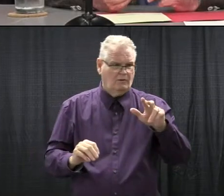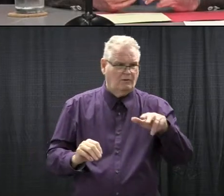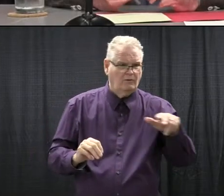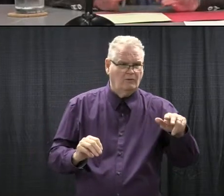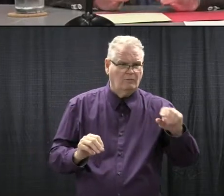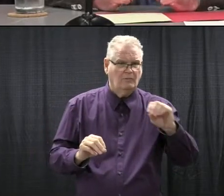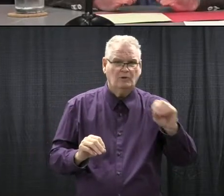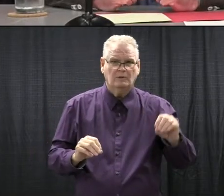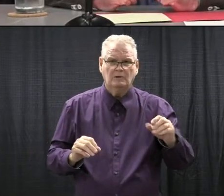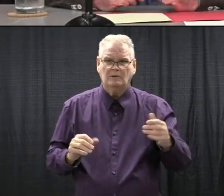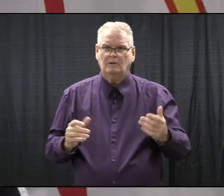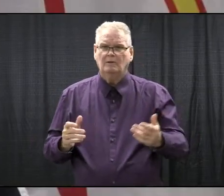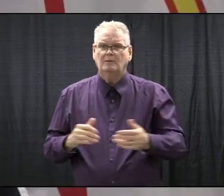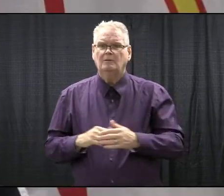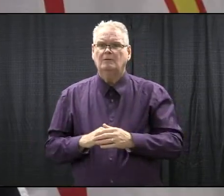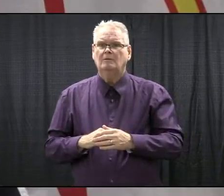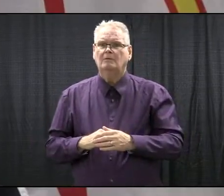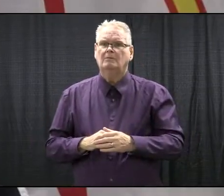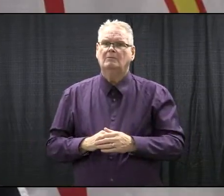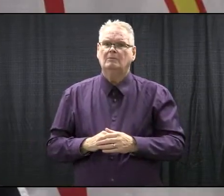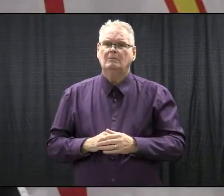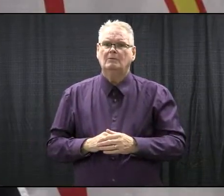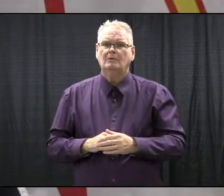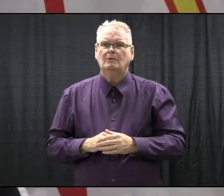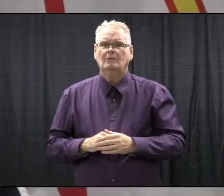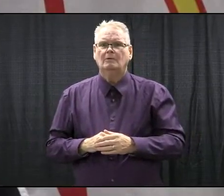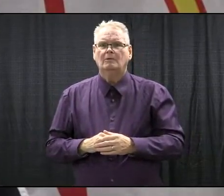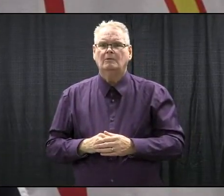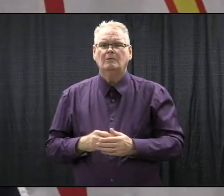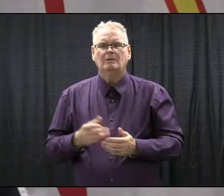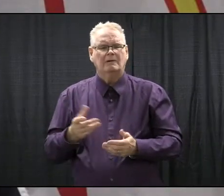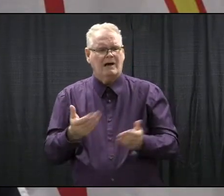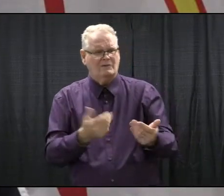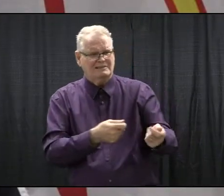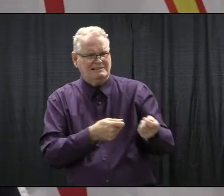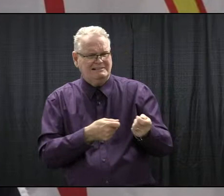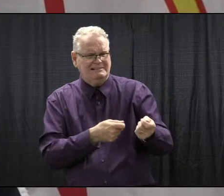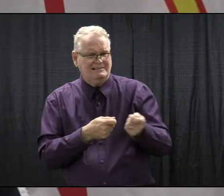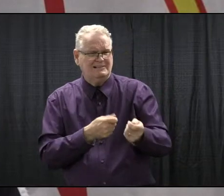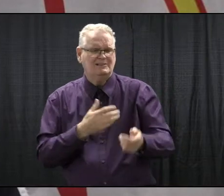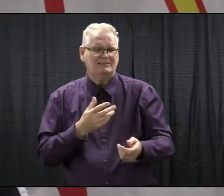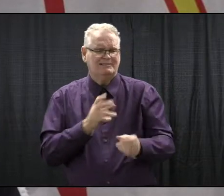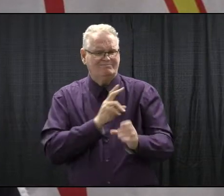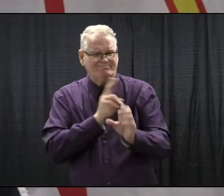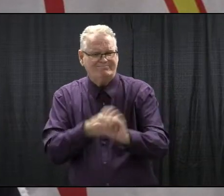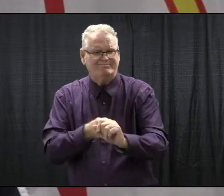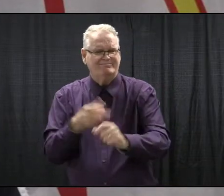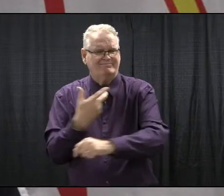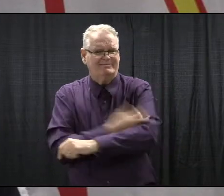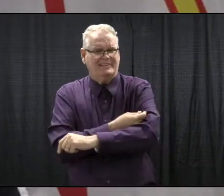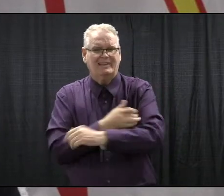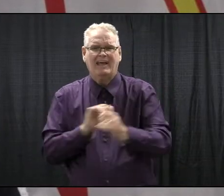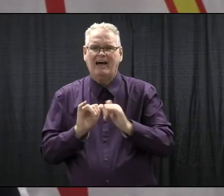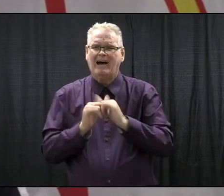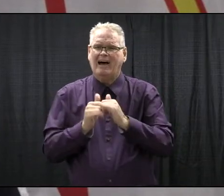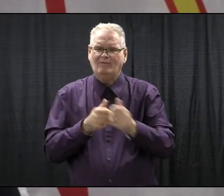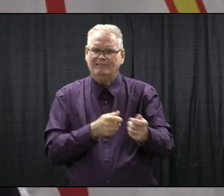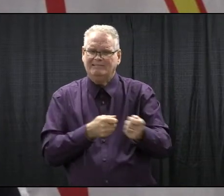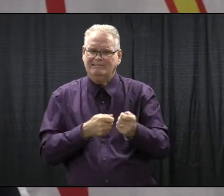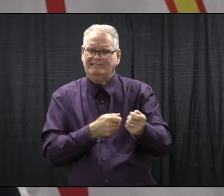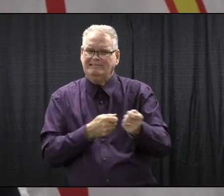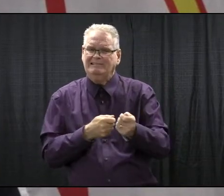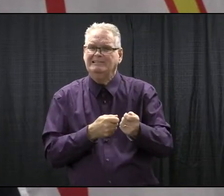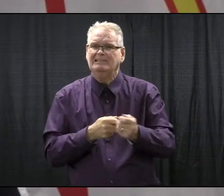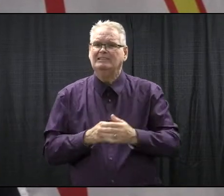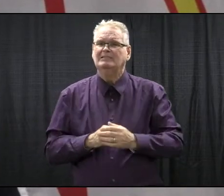get it? Thanks, Peter. That's a good question. You know, obviously, I would love to see 80%